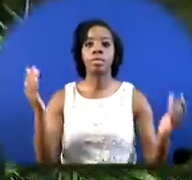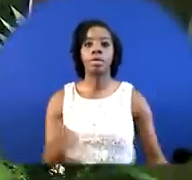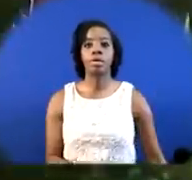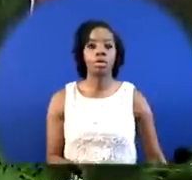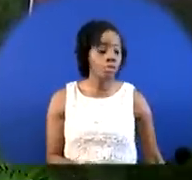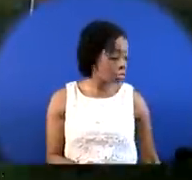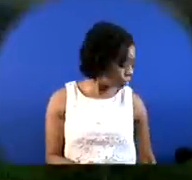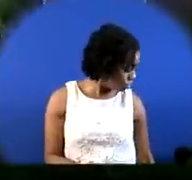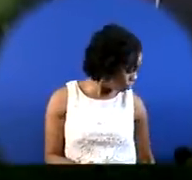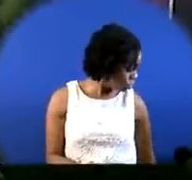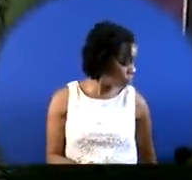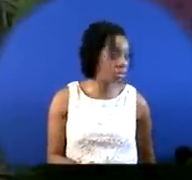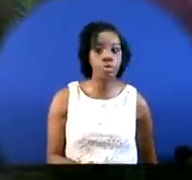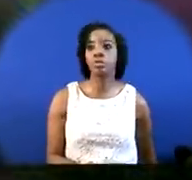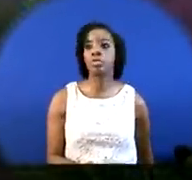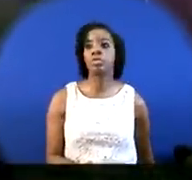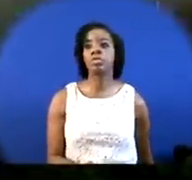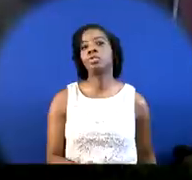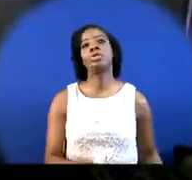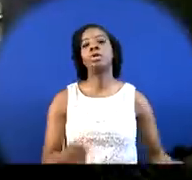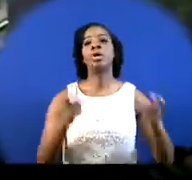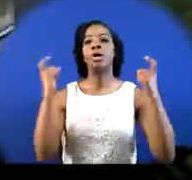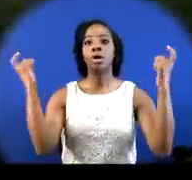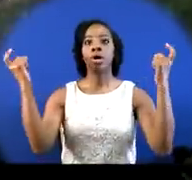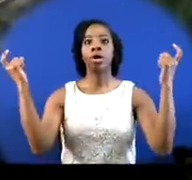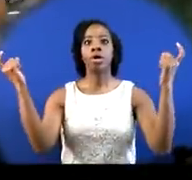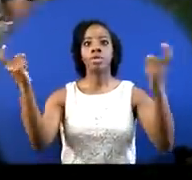Somebody shout Hosanna!